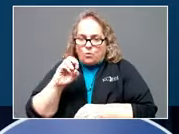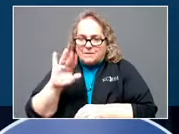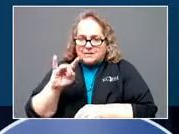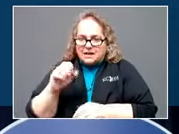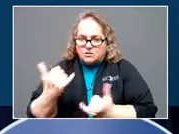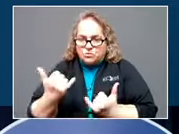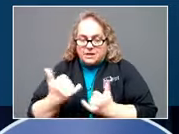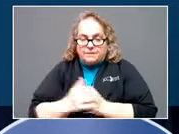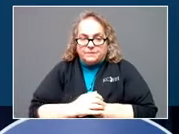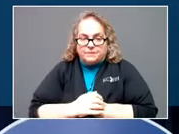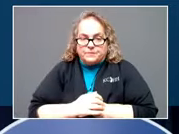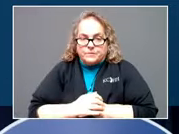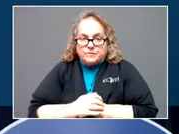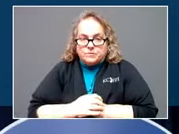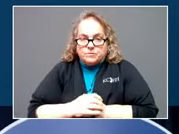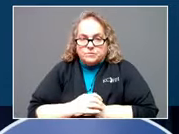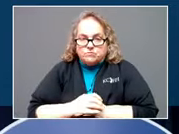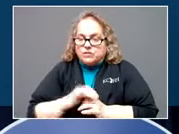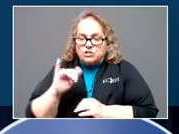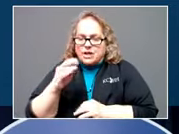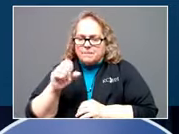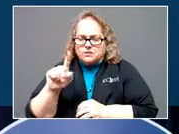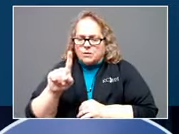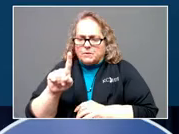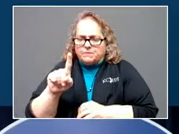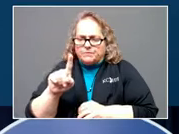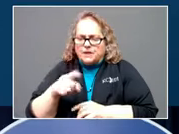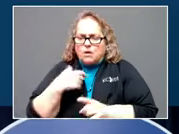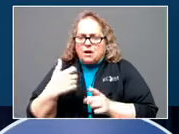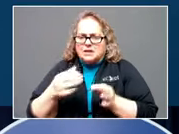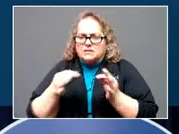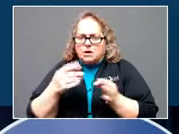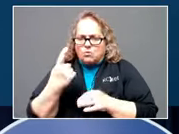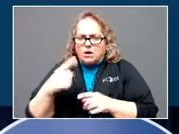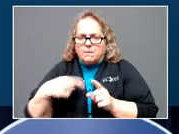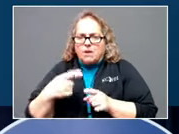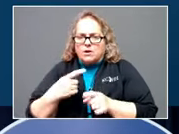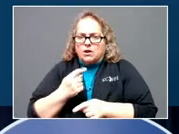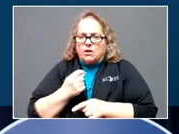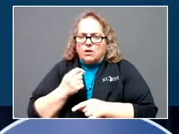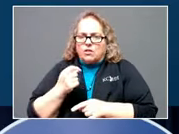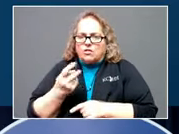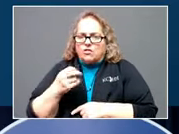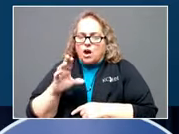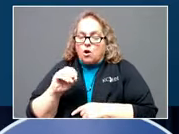James, actually, hold on for 1 second on this one. So I'm going to talk real quick on therapeutics and then hand it back over to the governor.